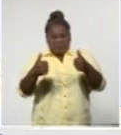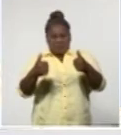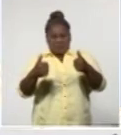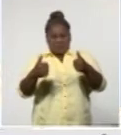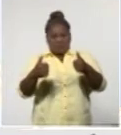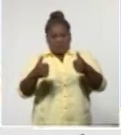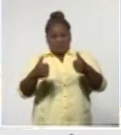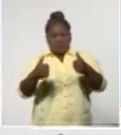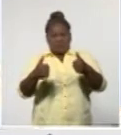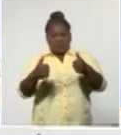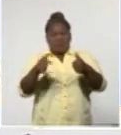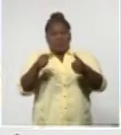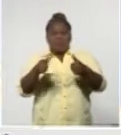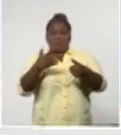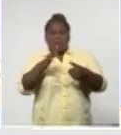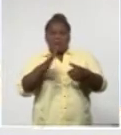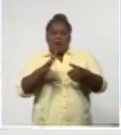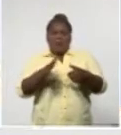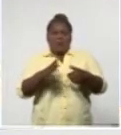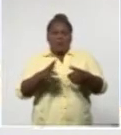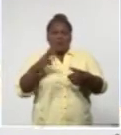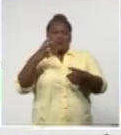very favorable indicator.